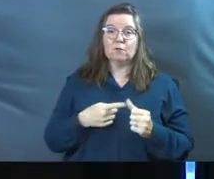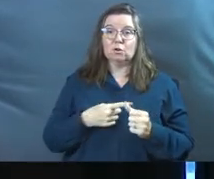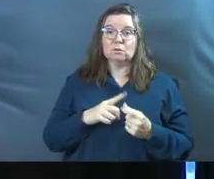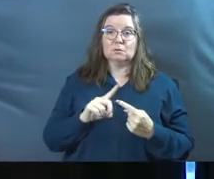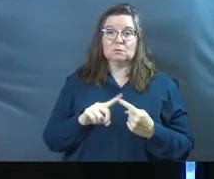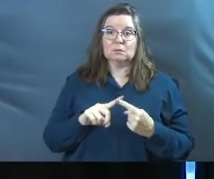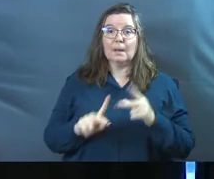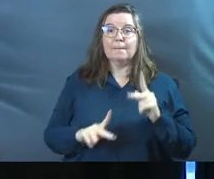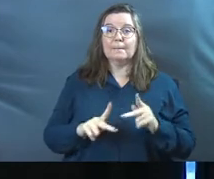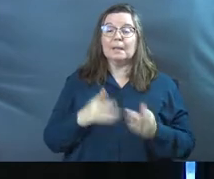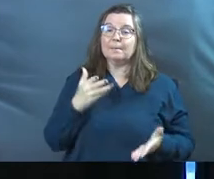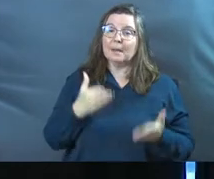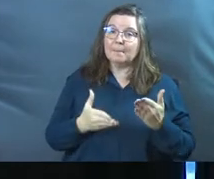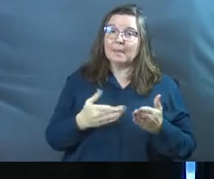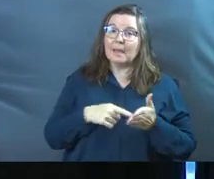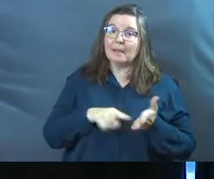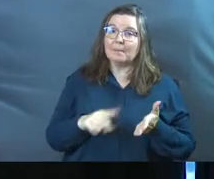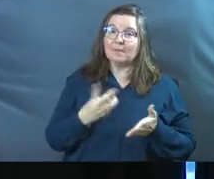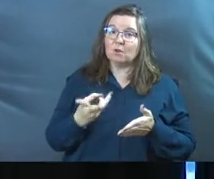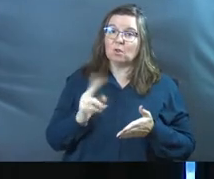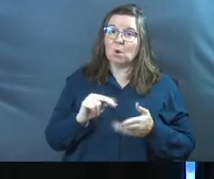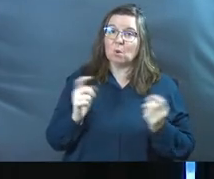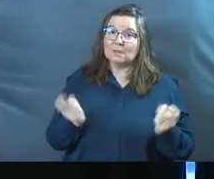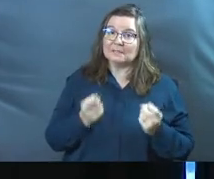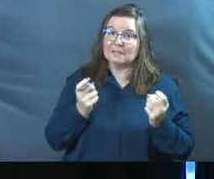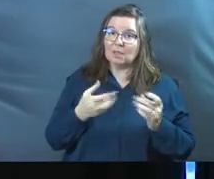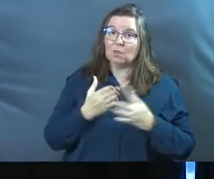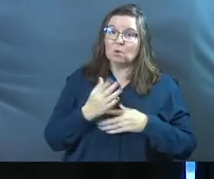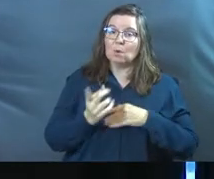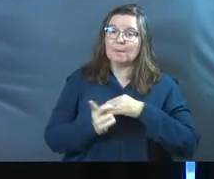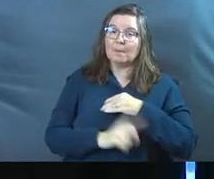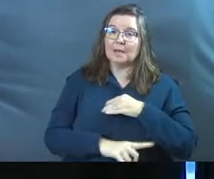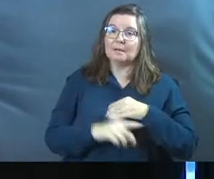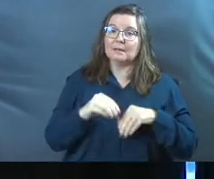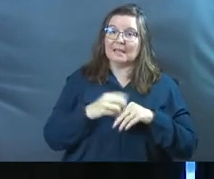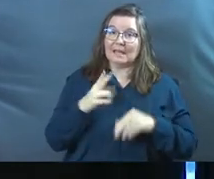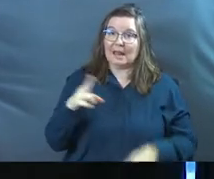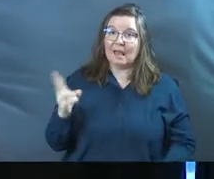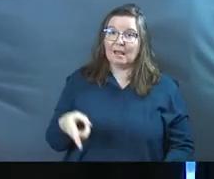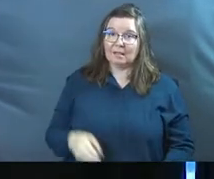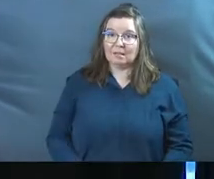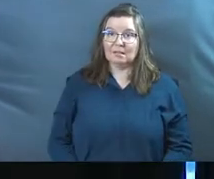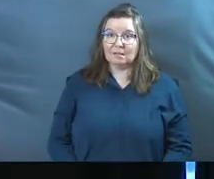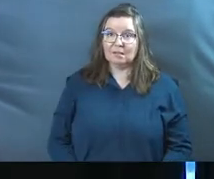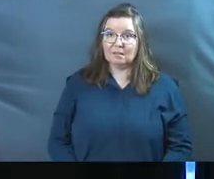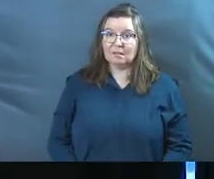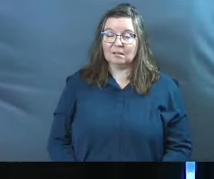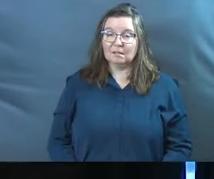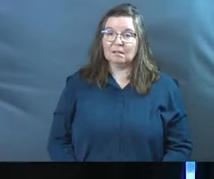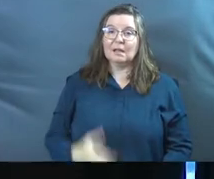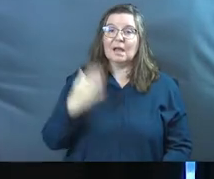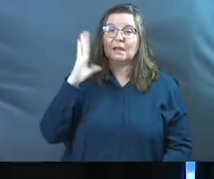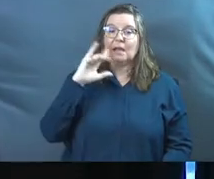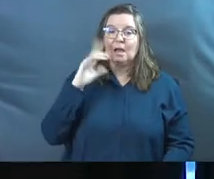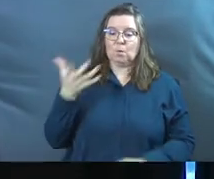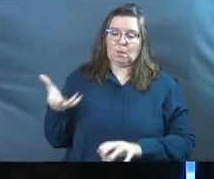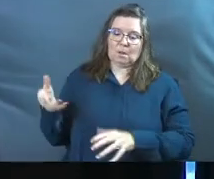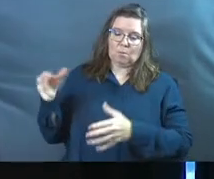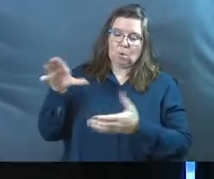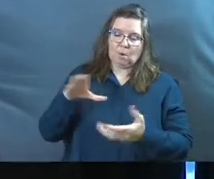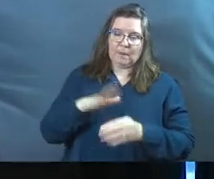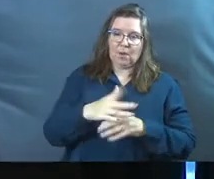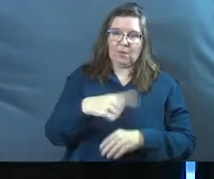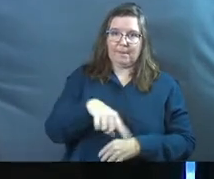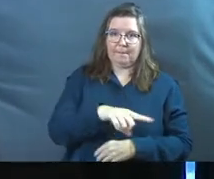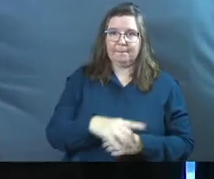foremost, people may pay for their own sins through punishment in hell. And God will pour that out